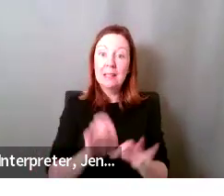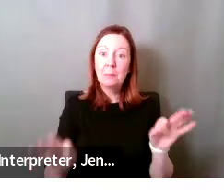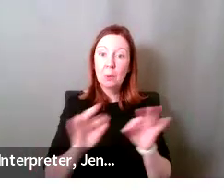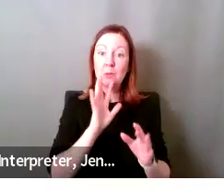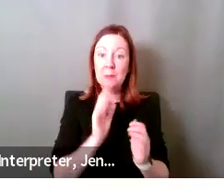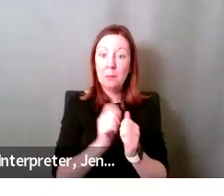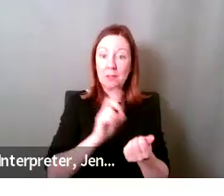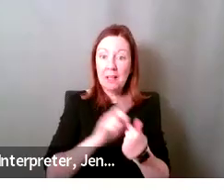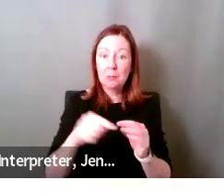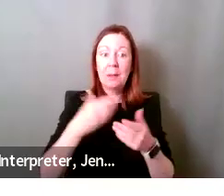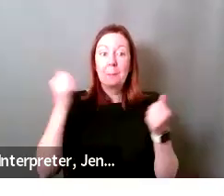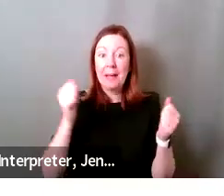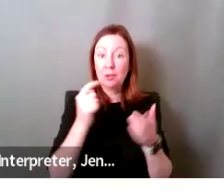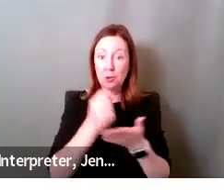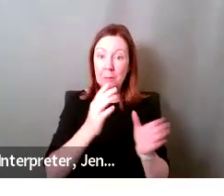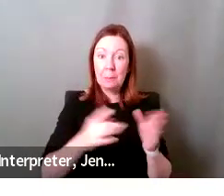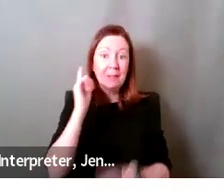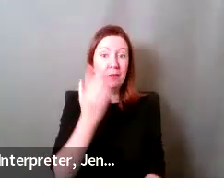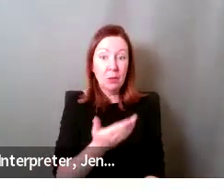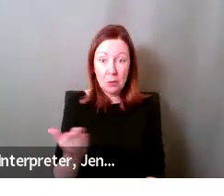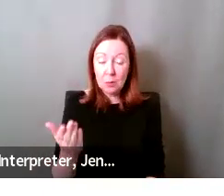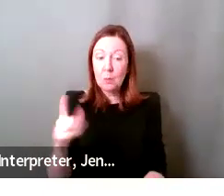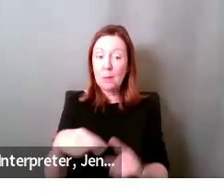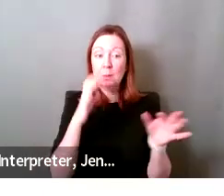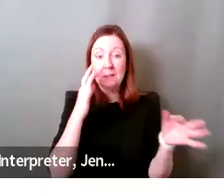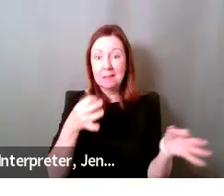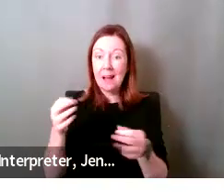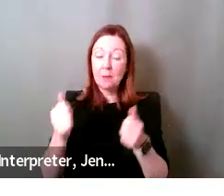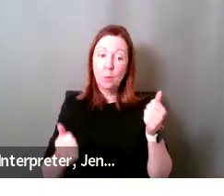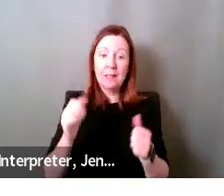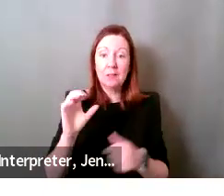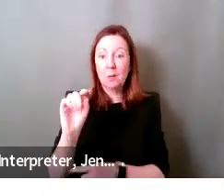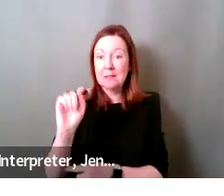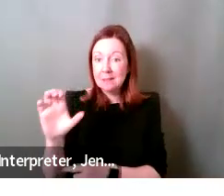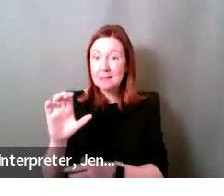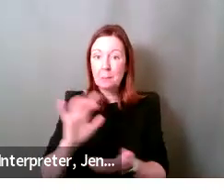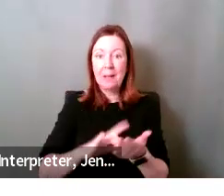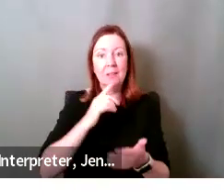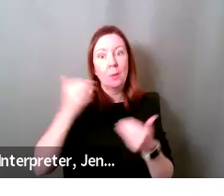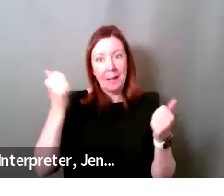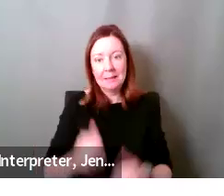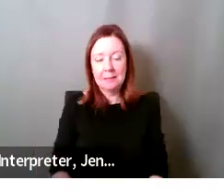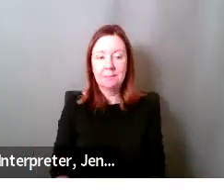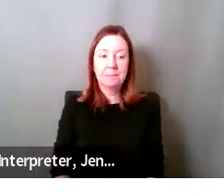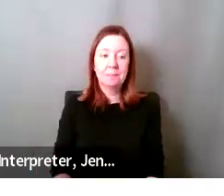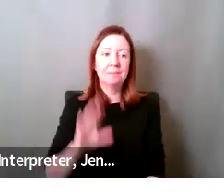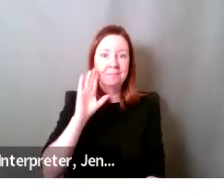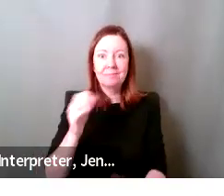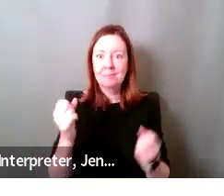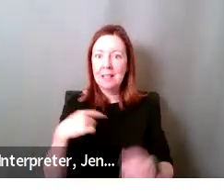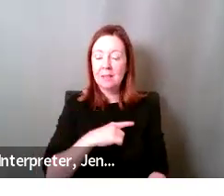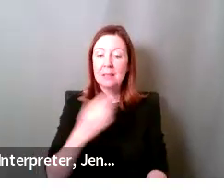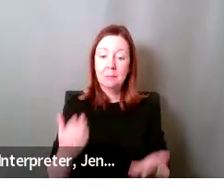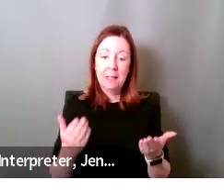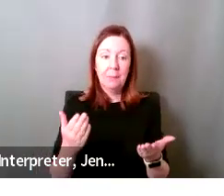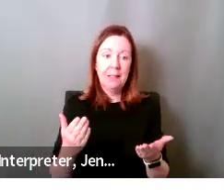doctor about the best treatment plan for you, even when deciding which over-the-counter medications are best. So I know a lot of us might